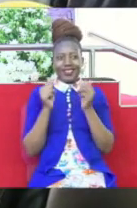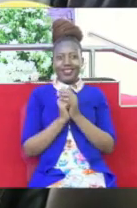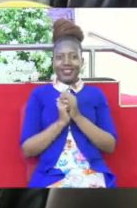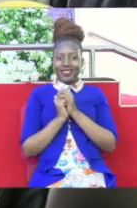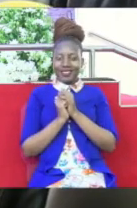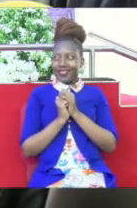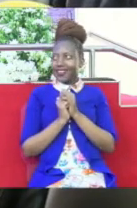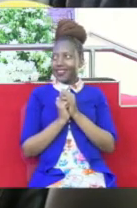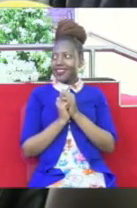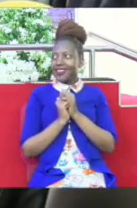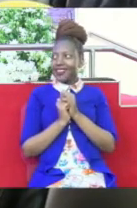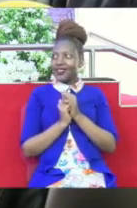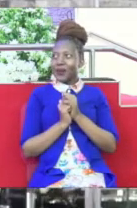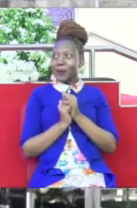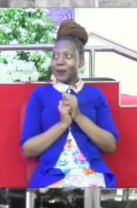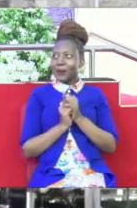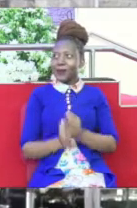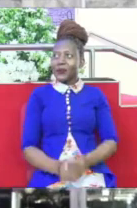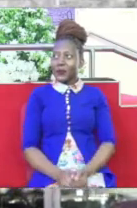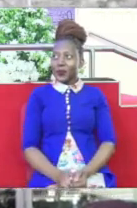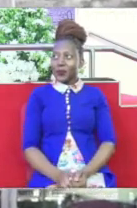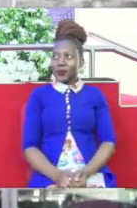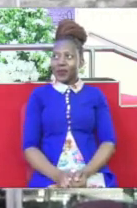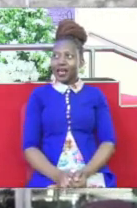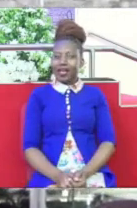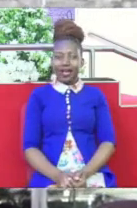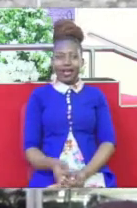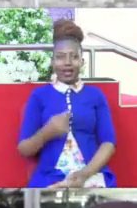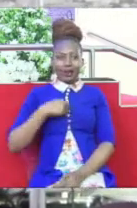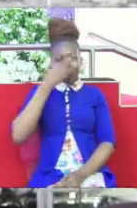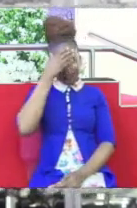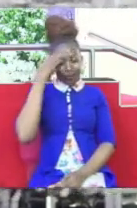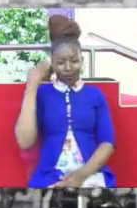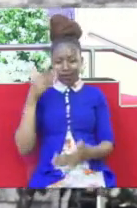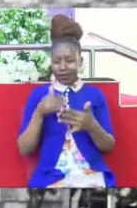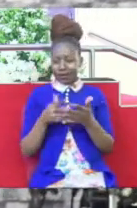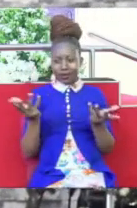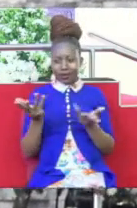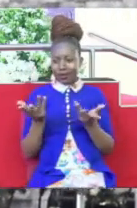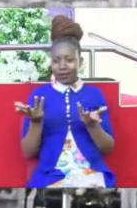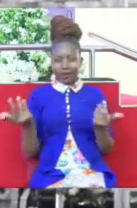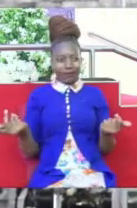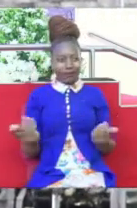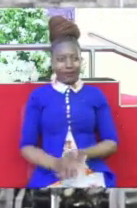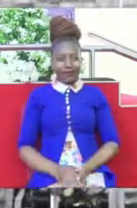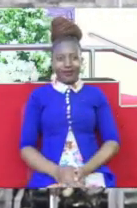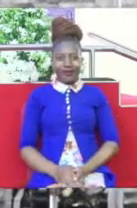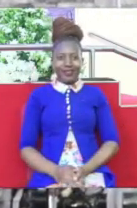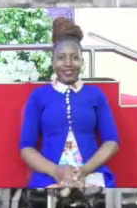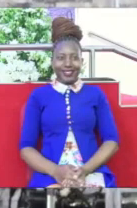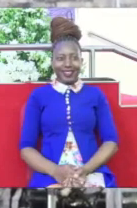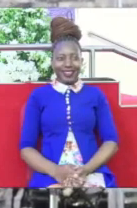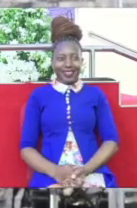All right, where were we? I haven't even where am I at? In Luke chapter 10. What verse was I on? A certain